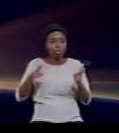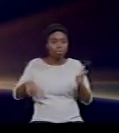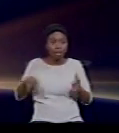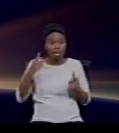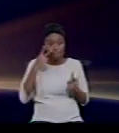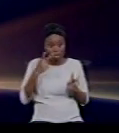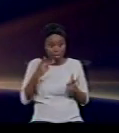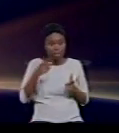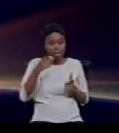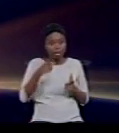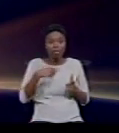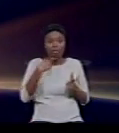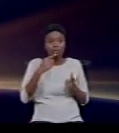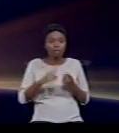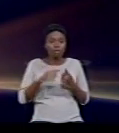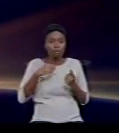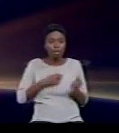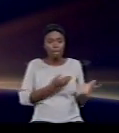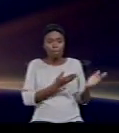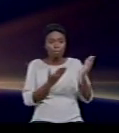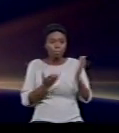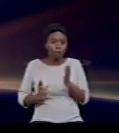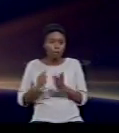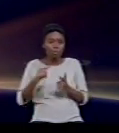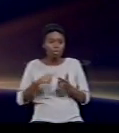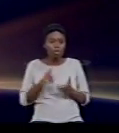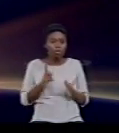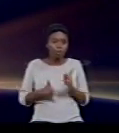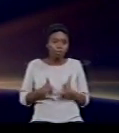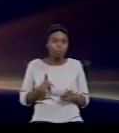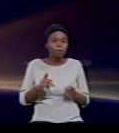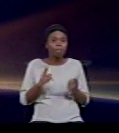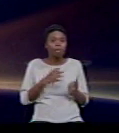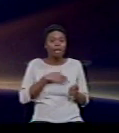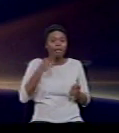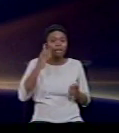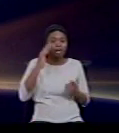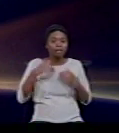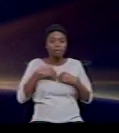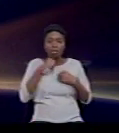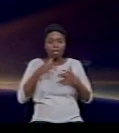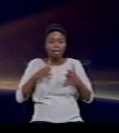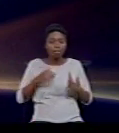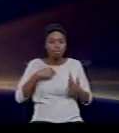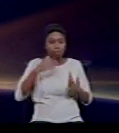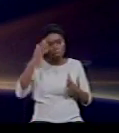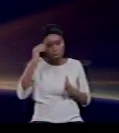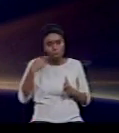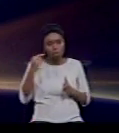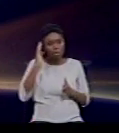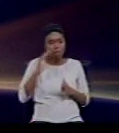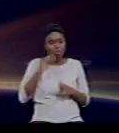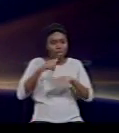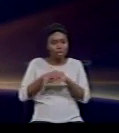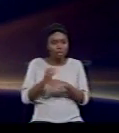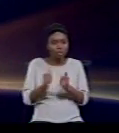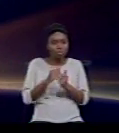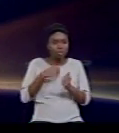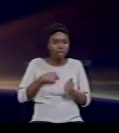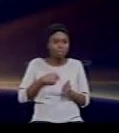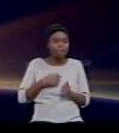See, thou sayest unto me, Bring up this people, and thou hast not let me know whom thou wilt send with